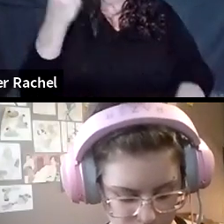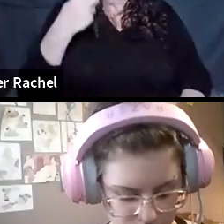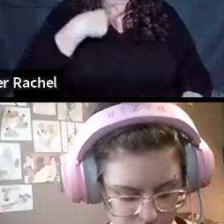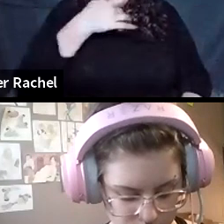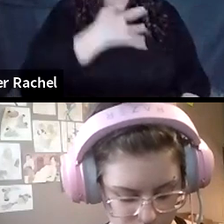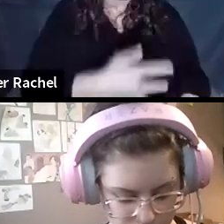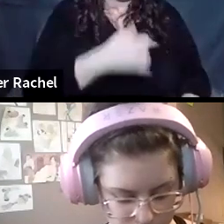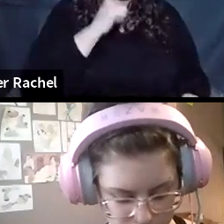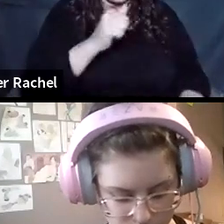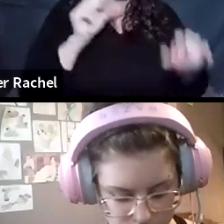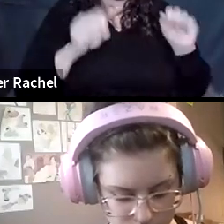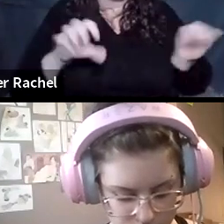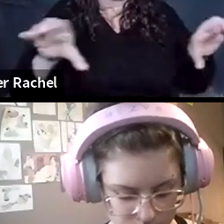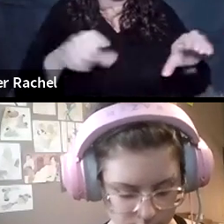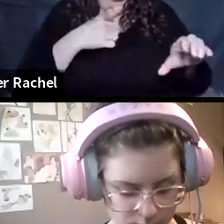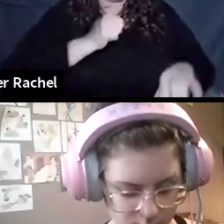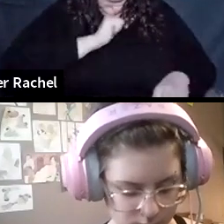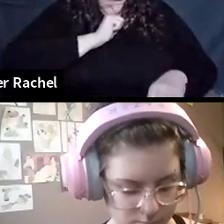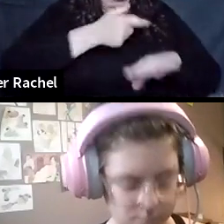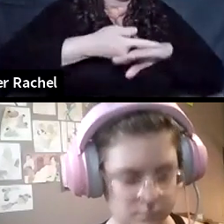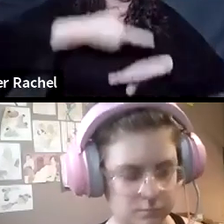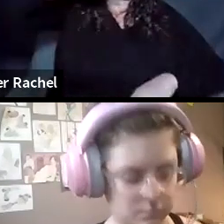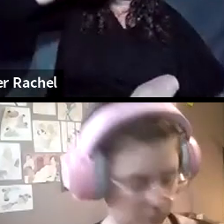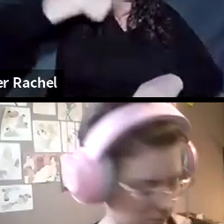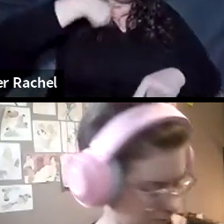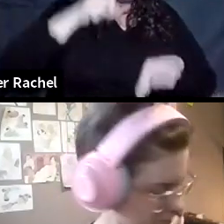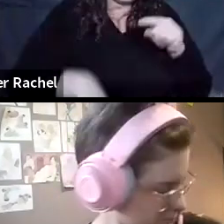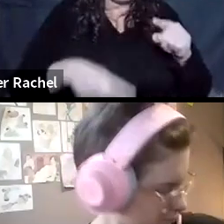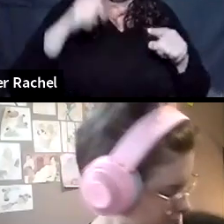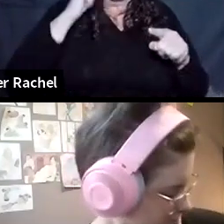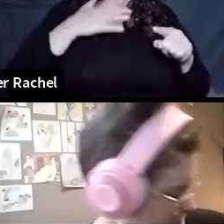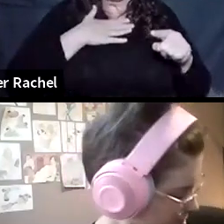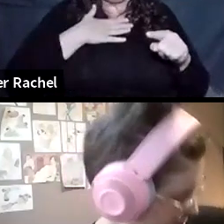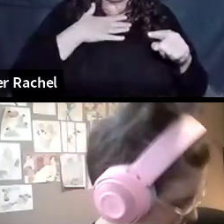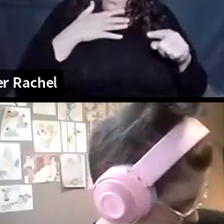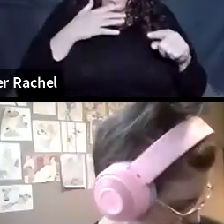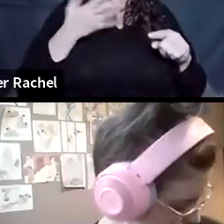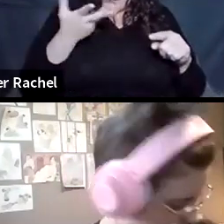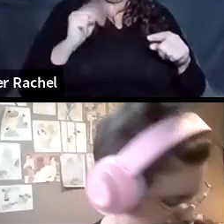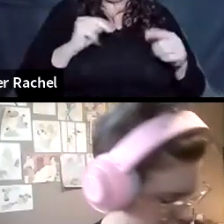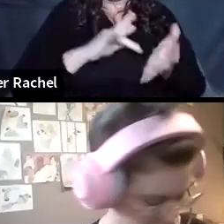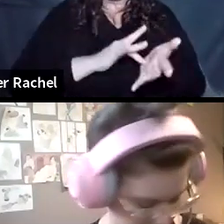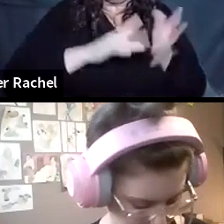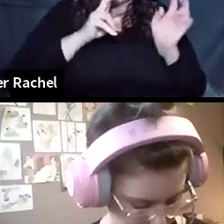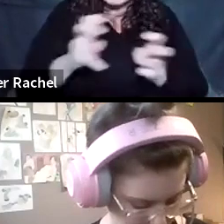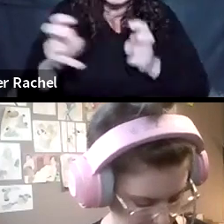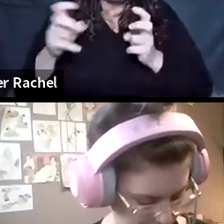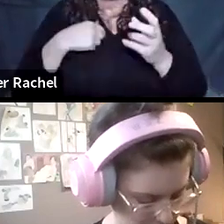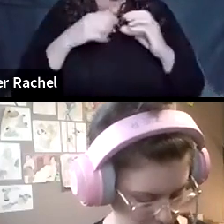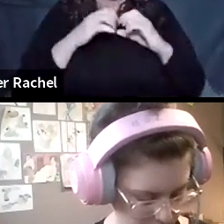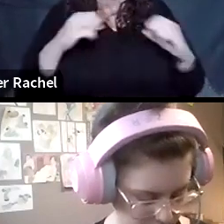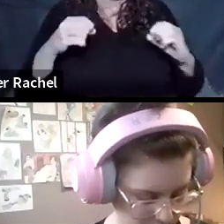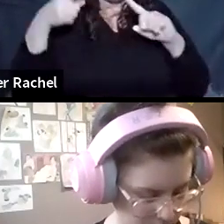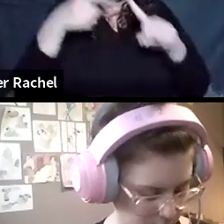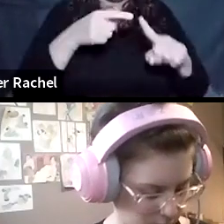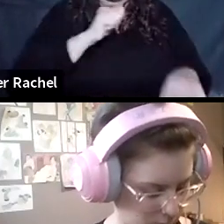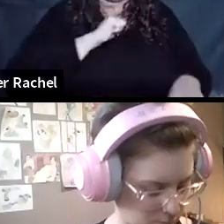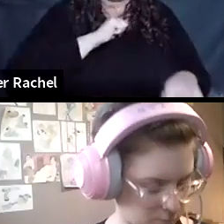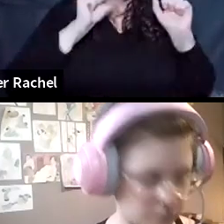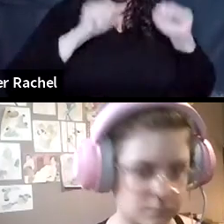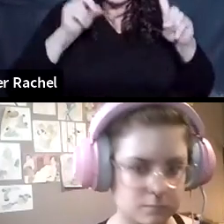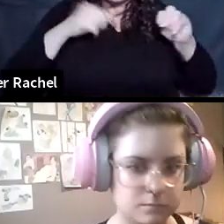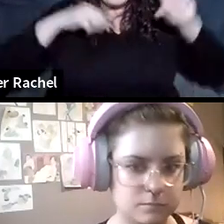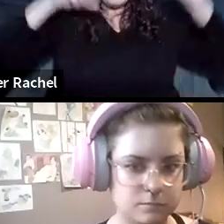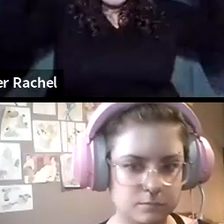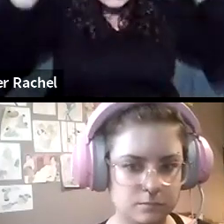normally could not do on my own. Because of my various medical issues, you know, there's no point where I'm going to be doing pull-ups and